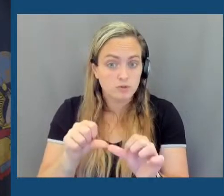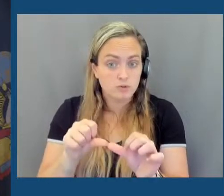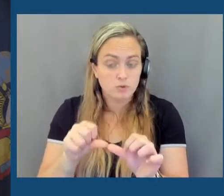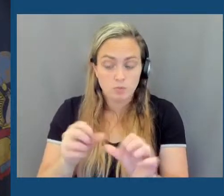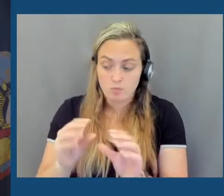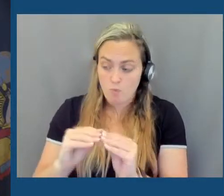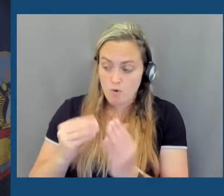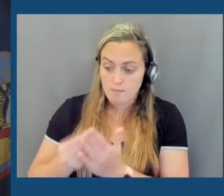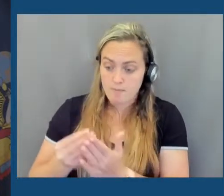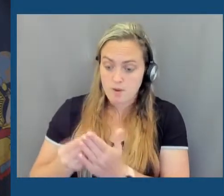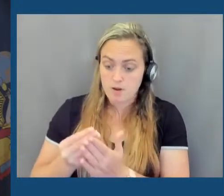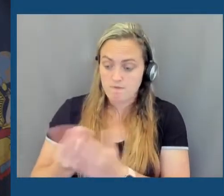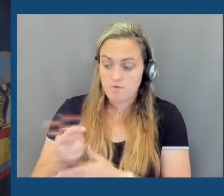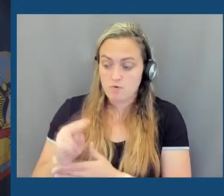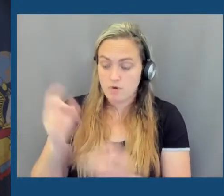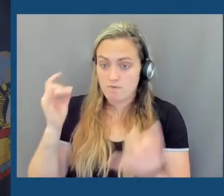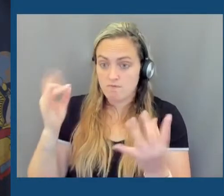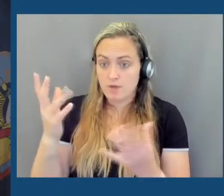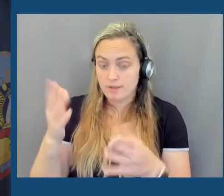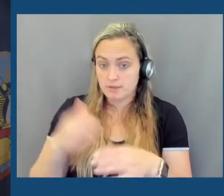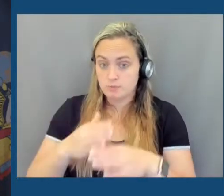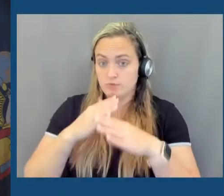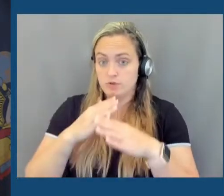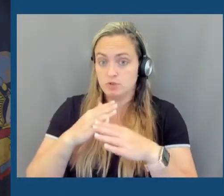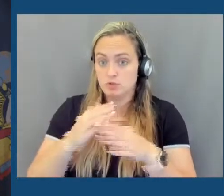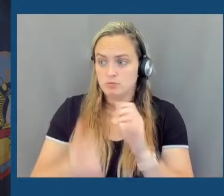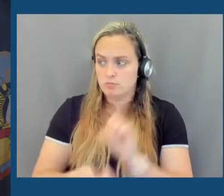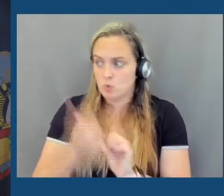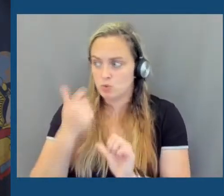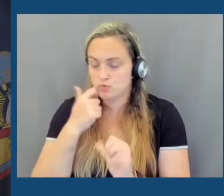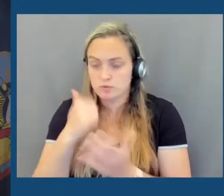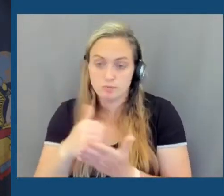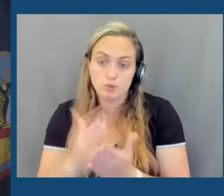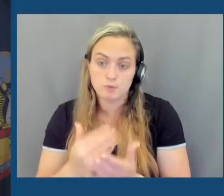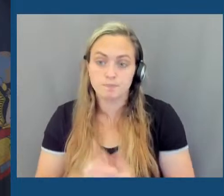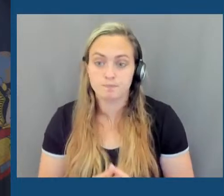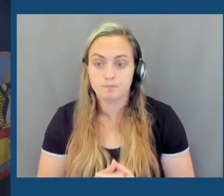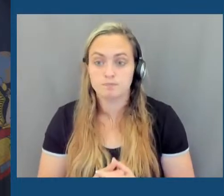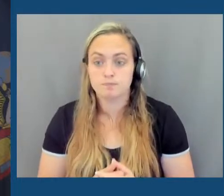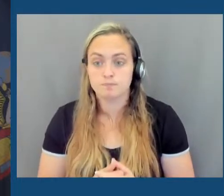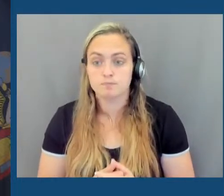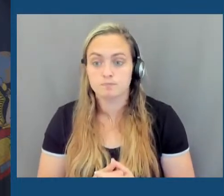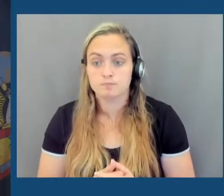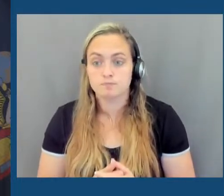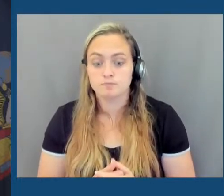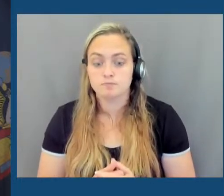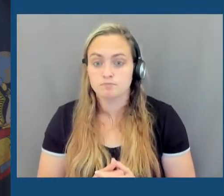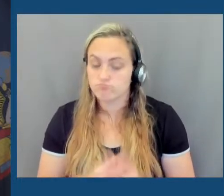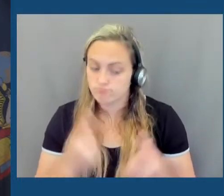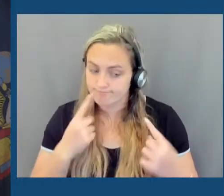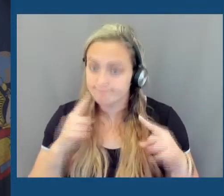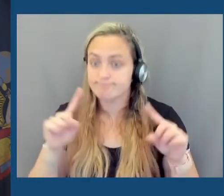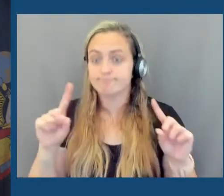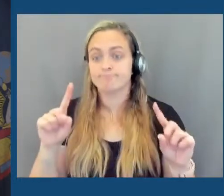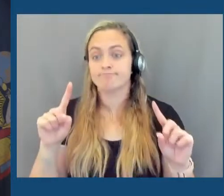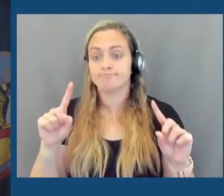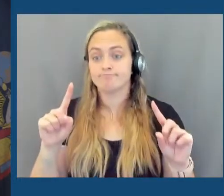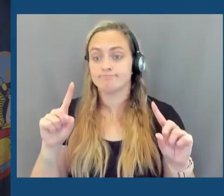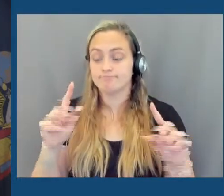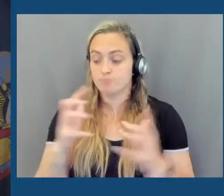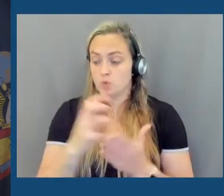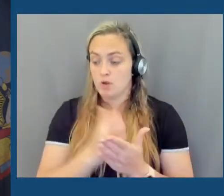funding levels for gun violence prevention in our most recent budget. We got it done, securing a